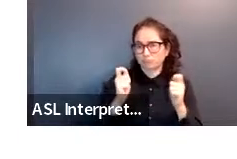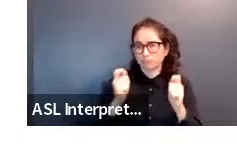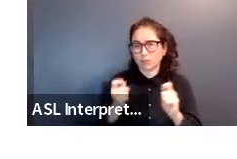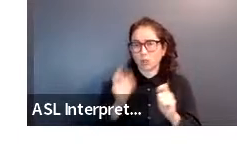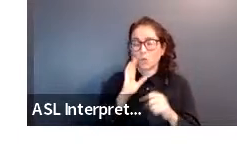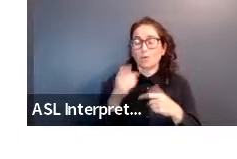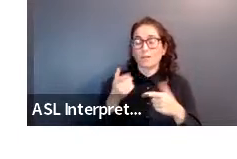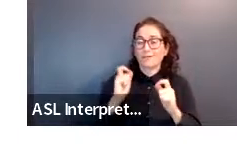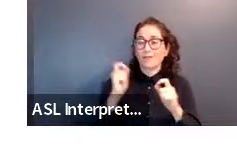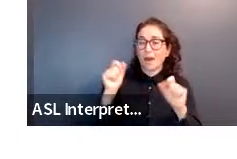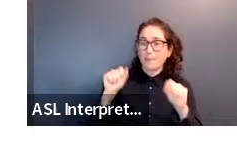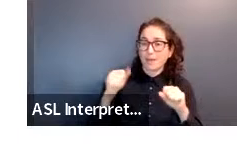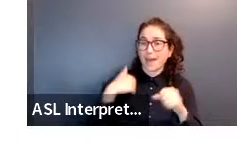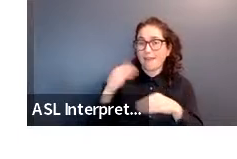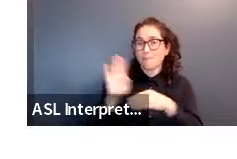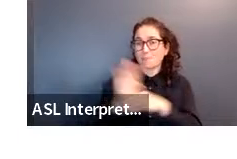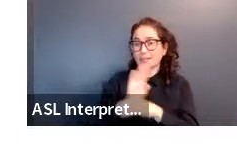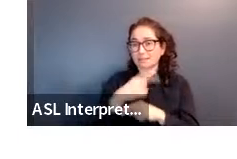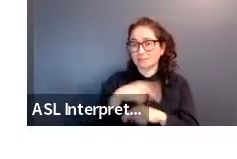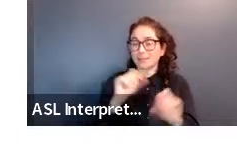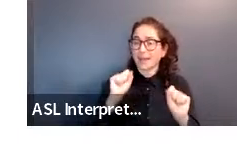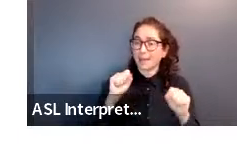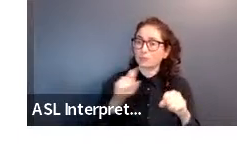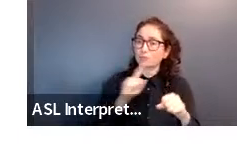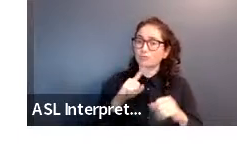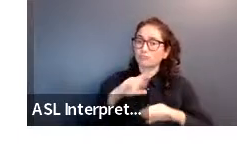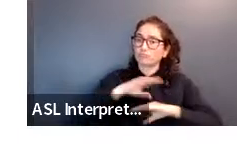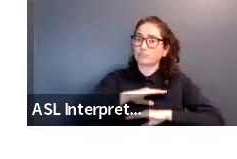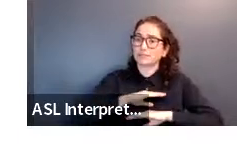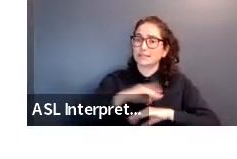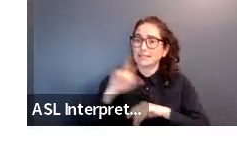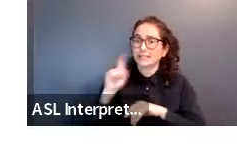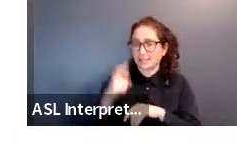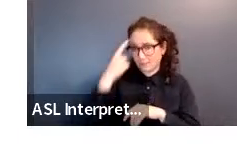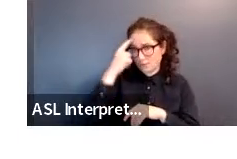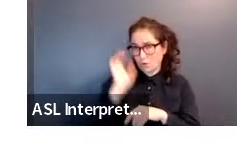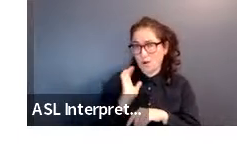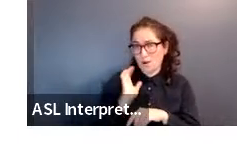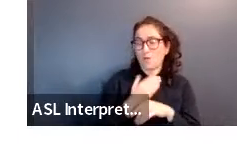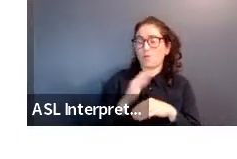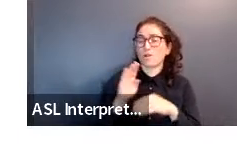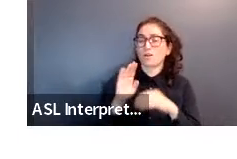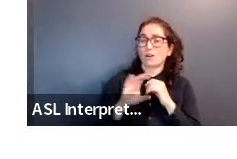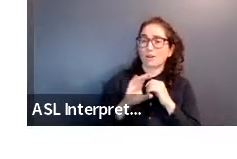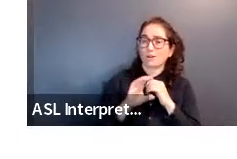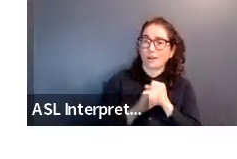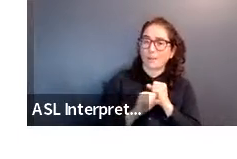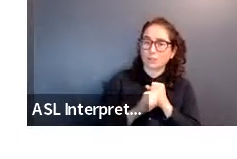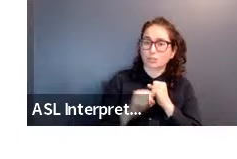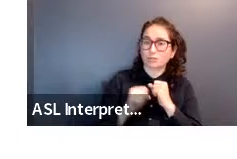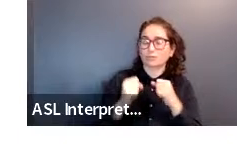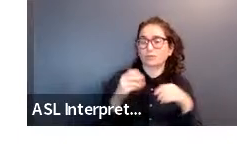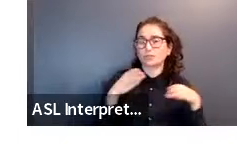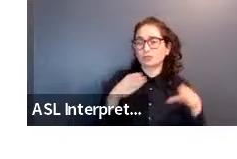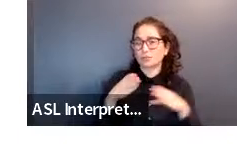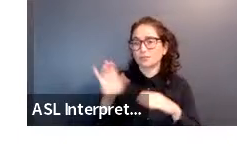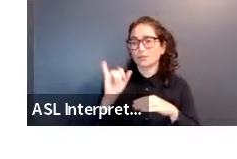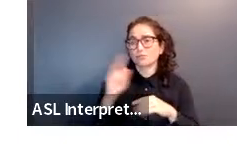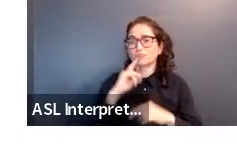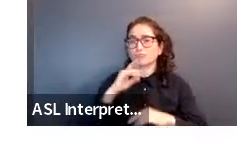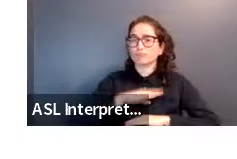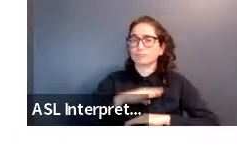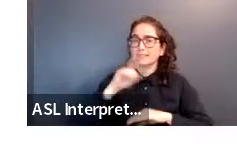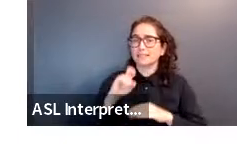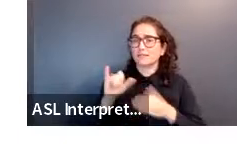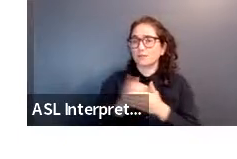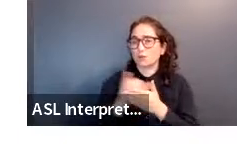have businesses be able to meet the needs of our commercial streets and the needs of New Yorkers as they